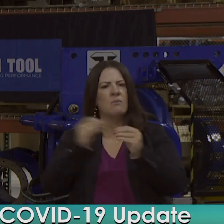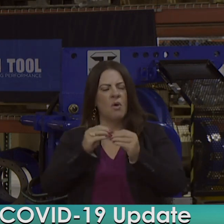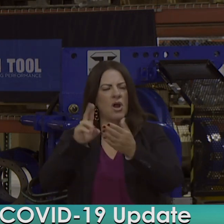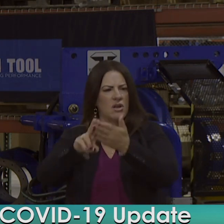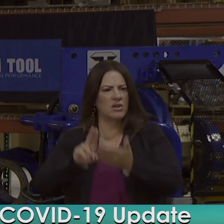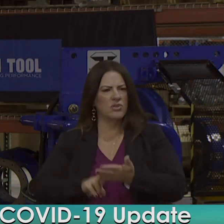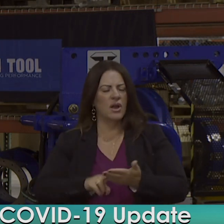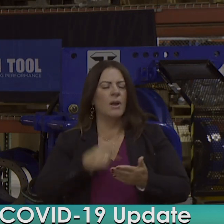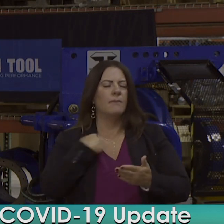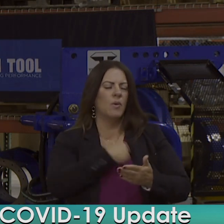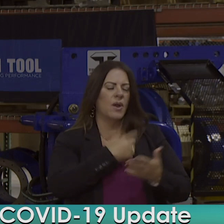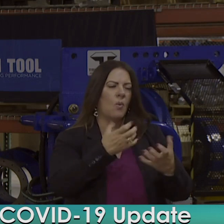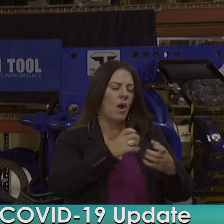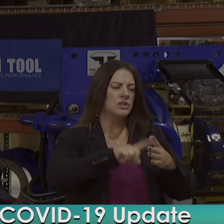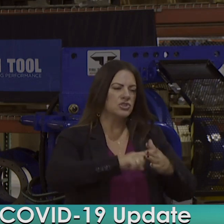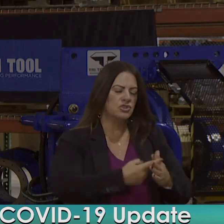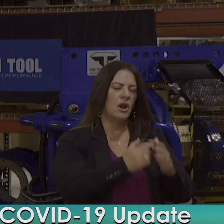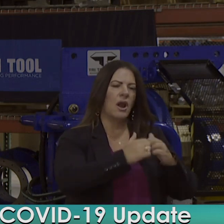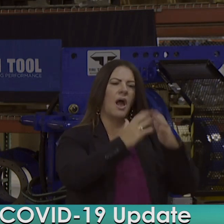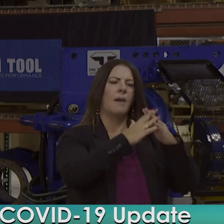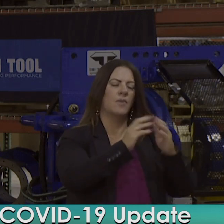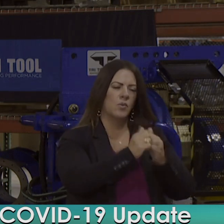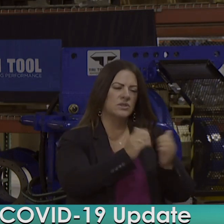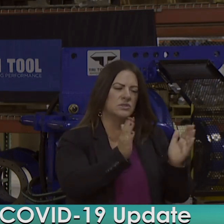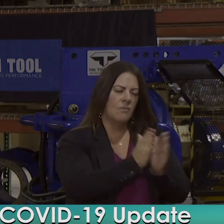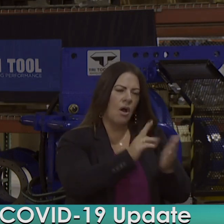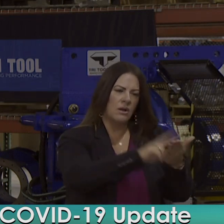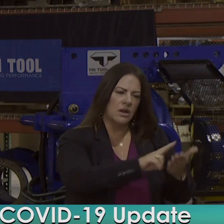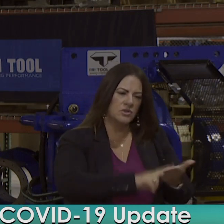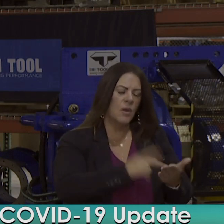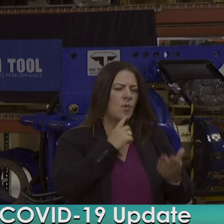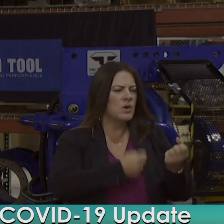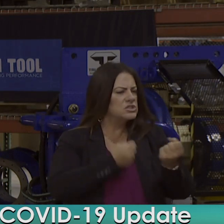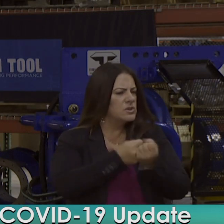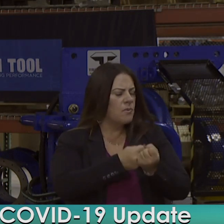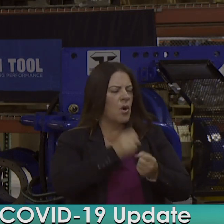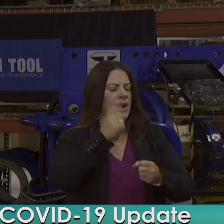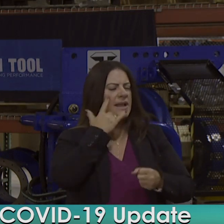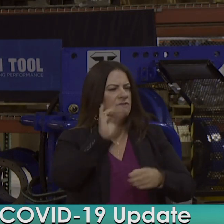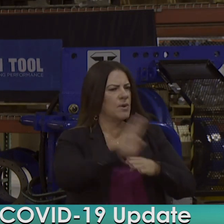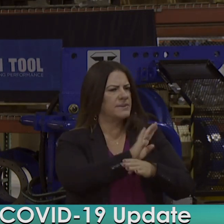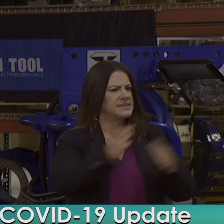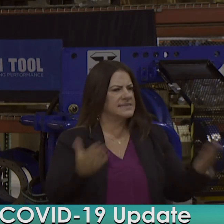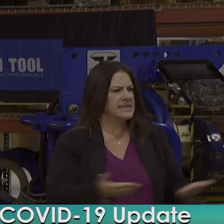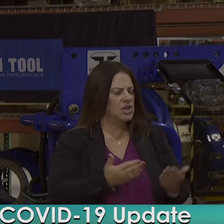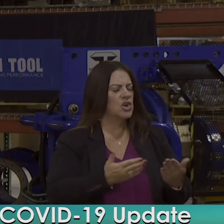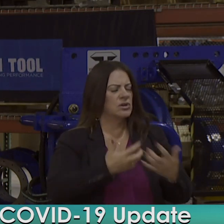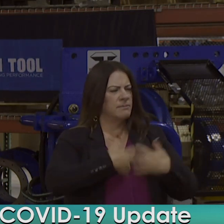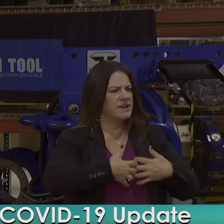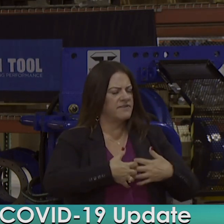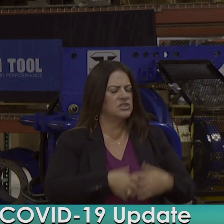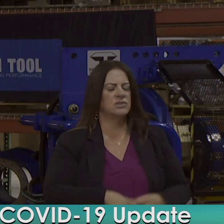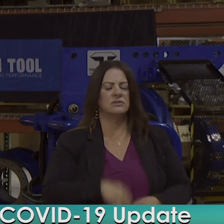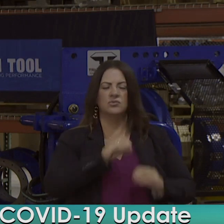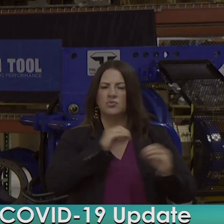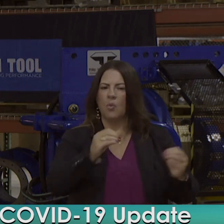these smaller contracts going and help support California-based manufacturing. And there's no reason why, after